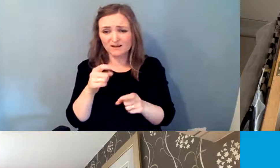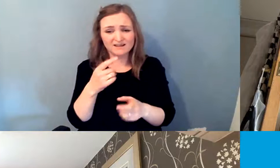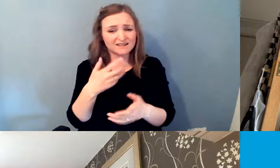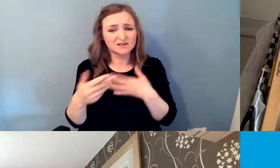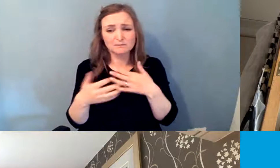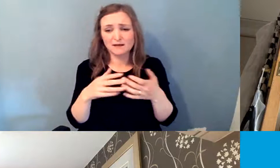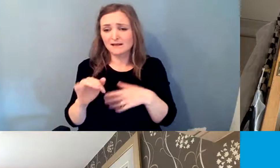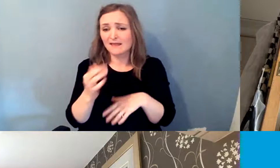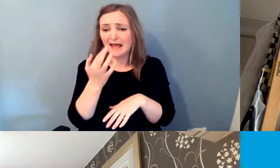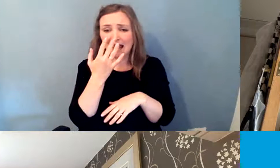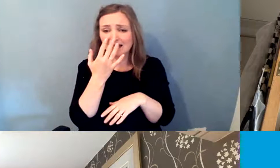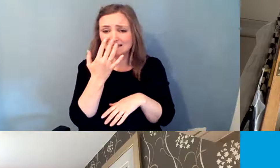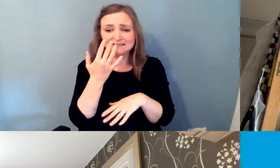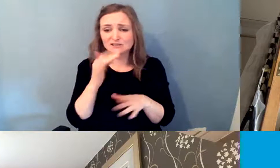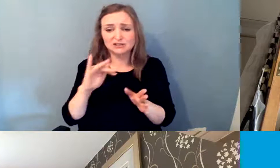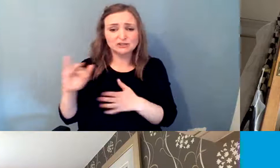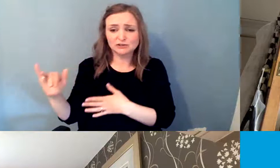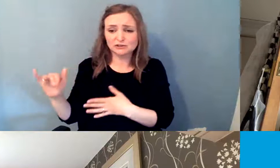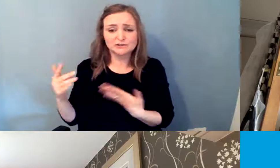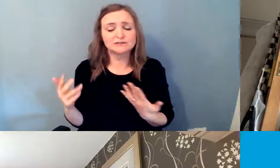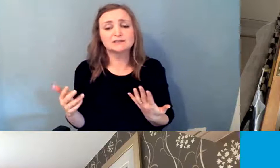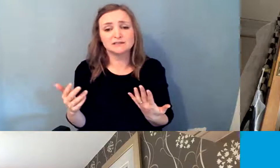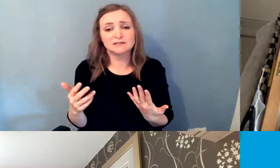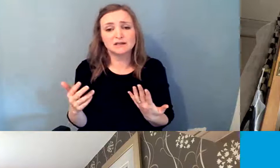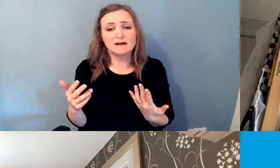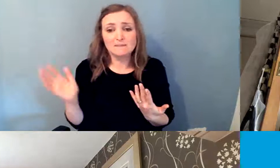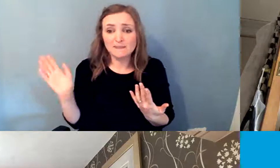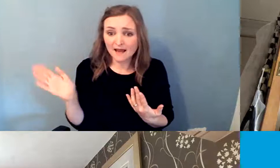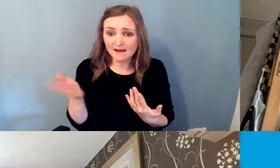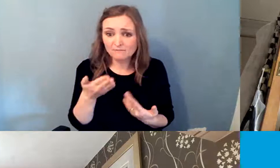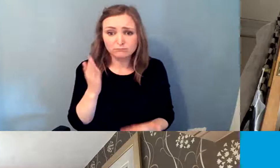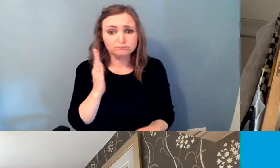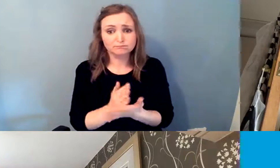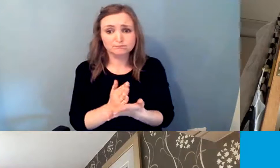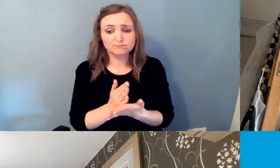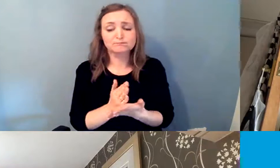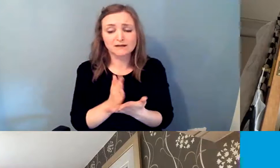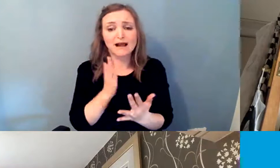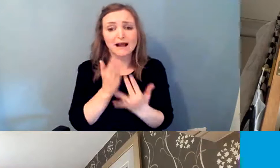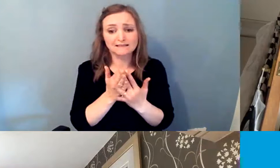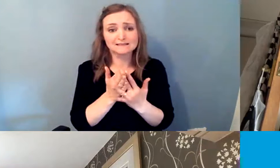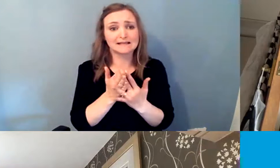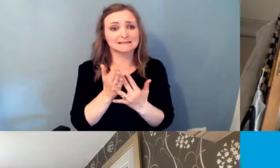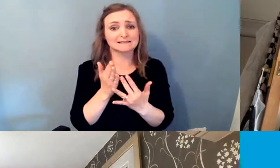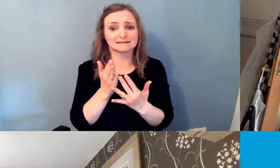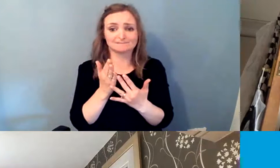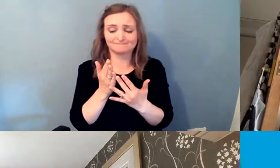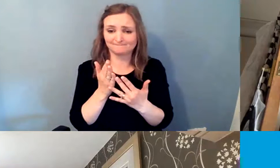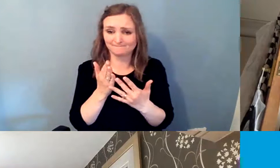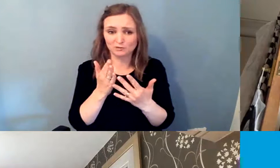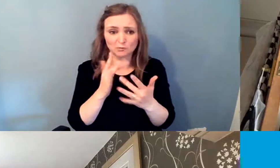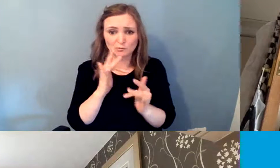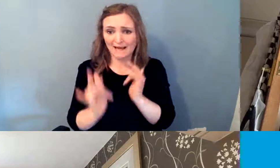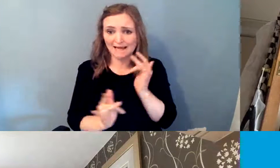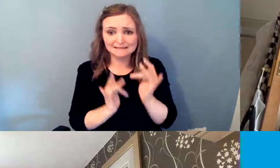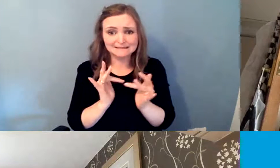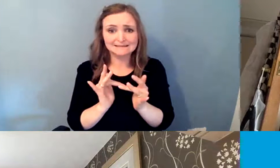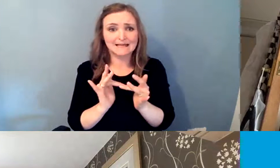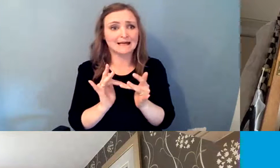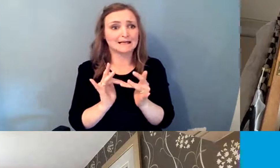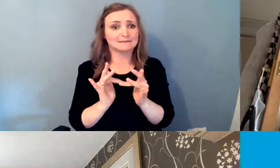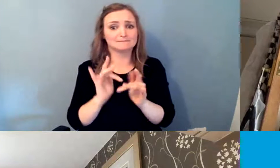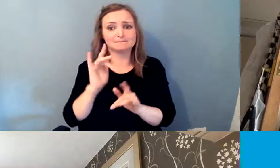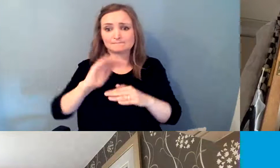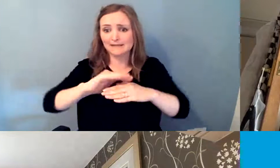equation, because not everybody has access, you know, to devices to get in